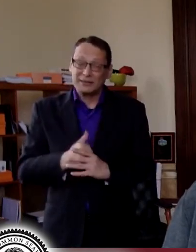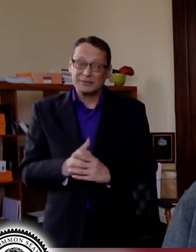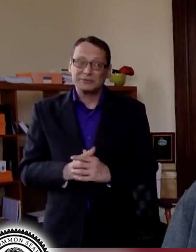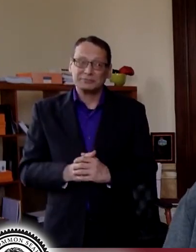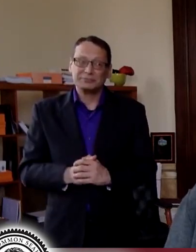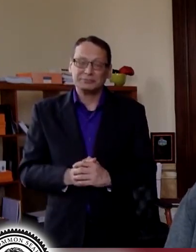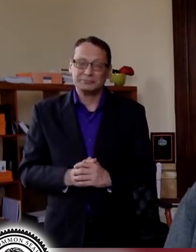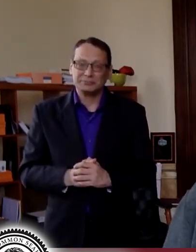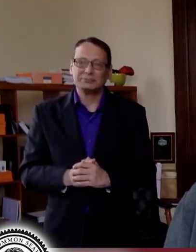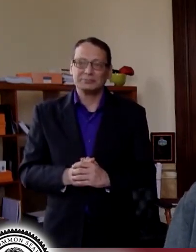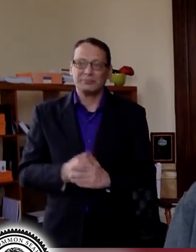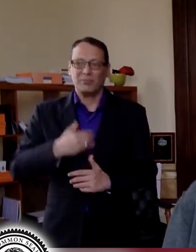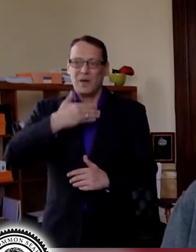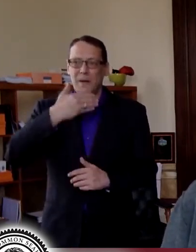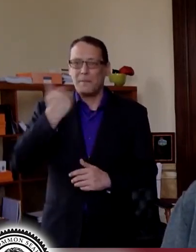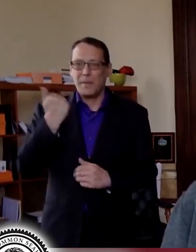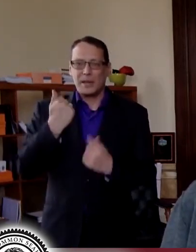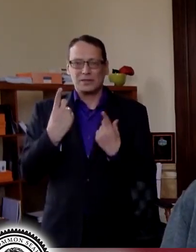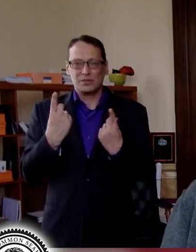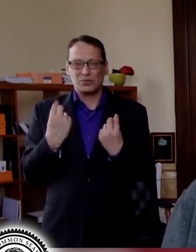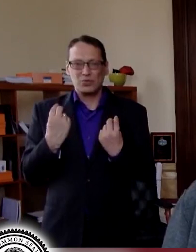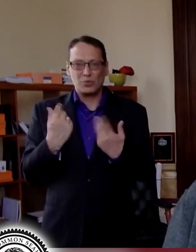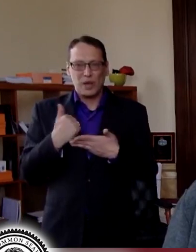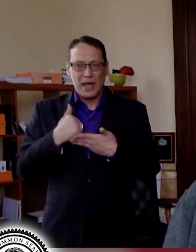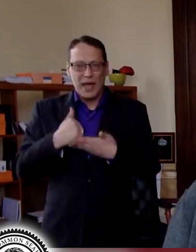And, the best thing you can do to help them,